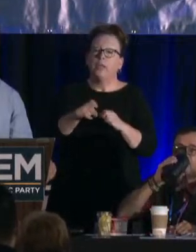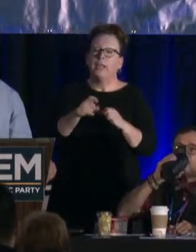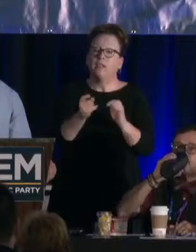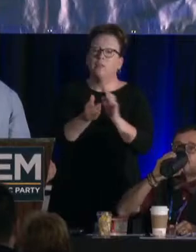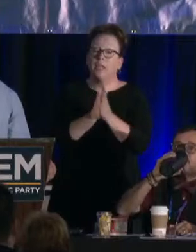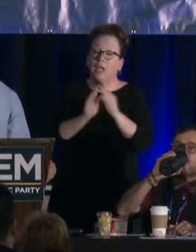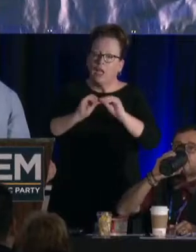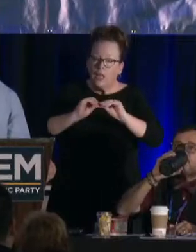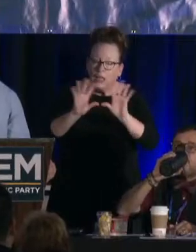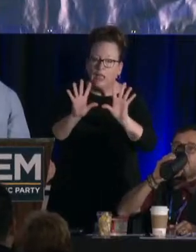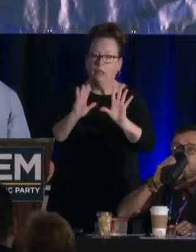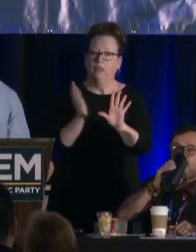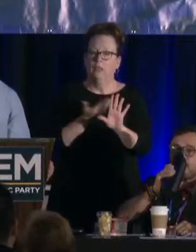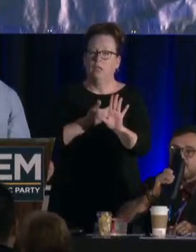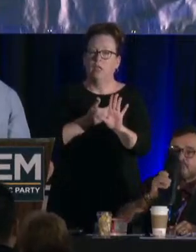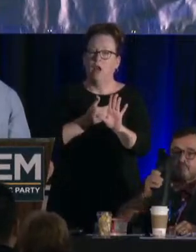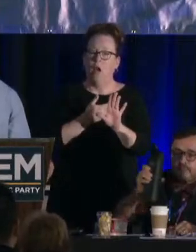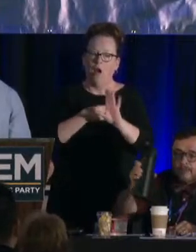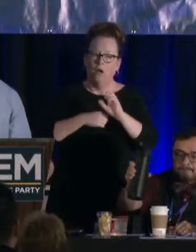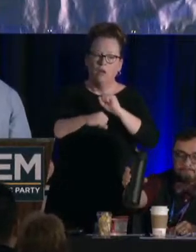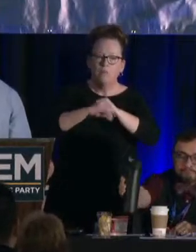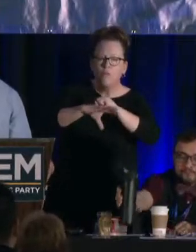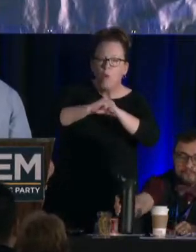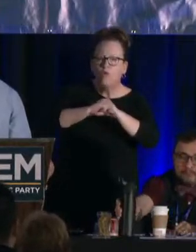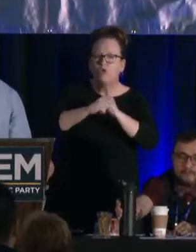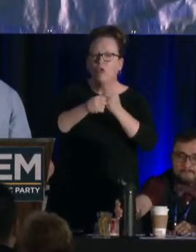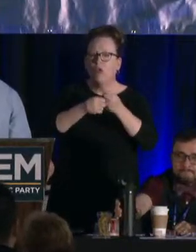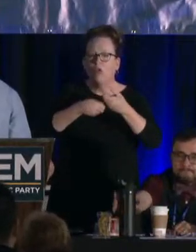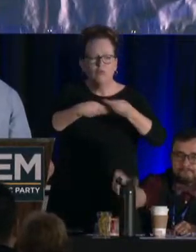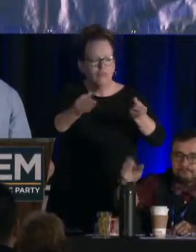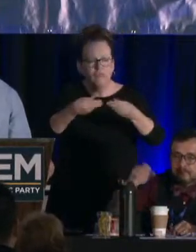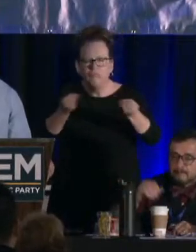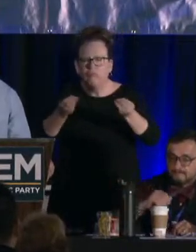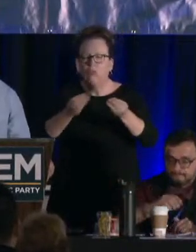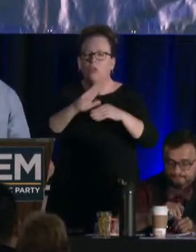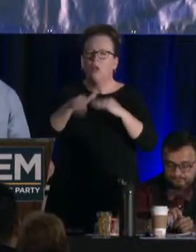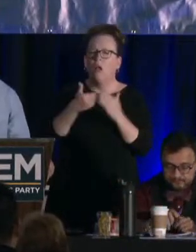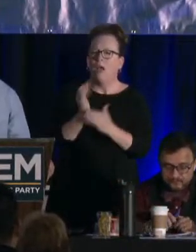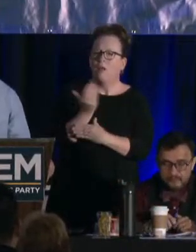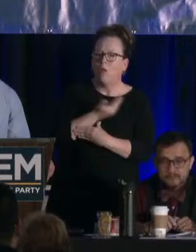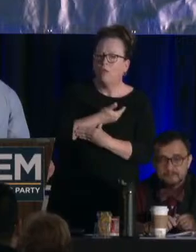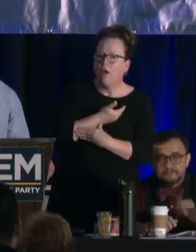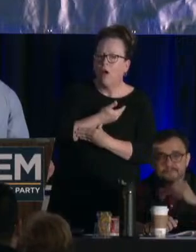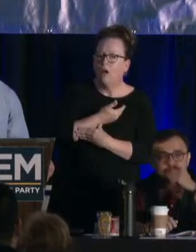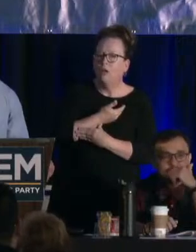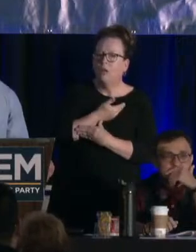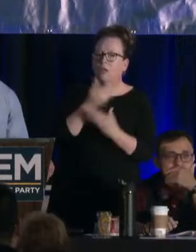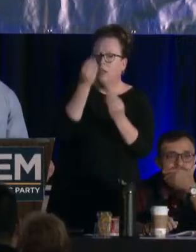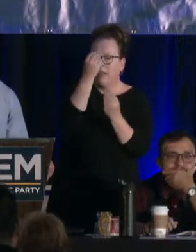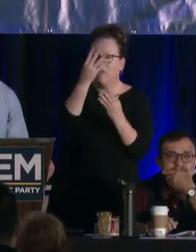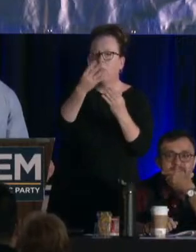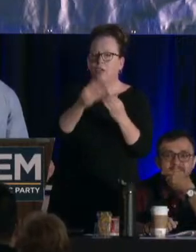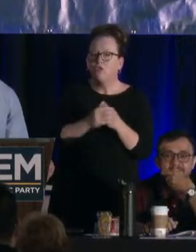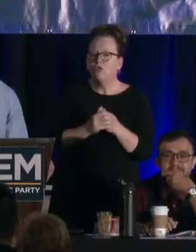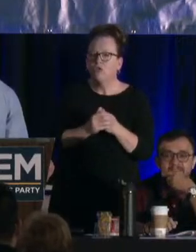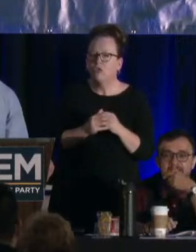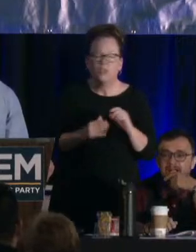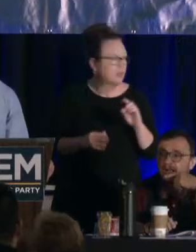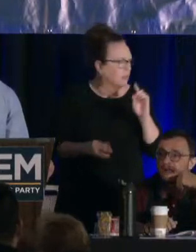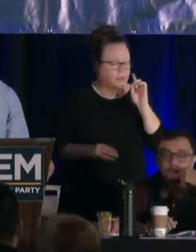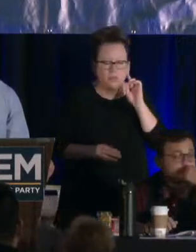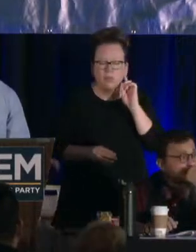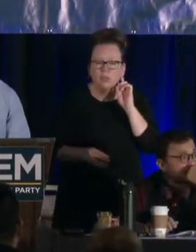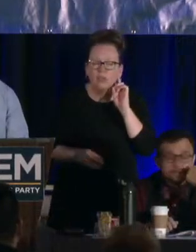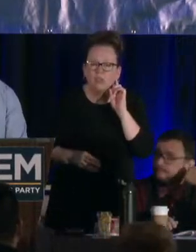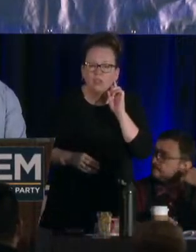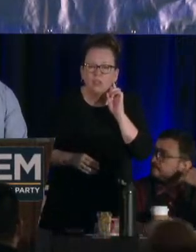very clear in our promotional materials and all of our literature going forward that we are going to keep this